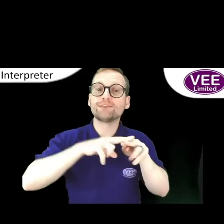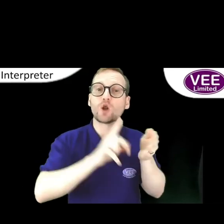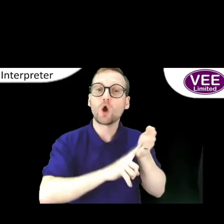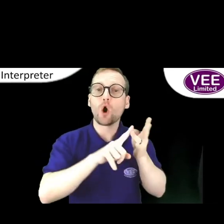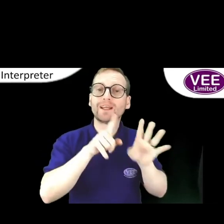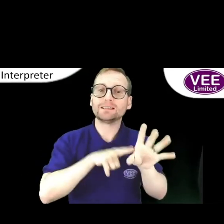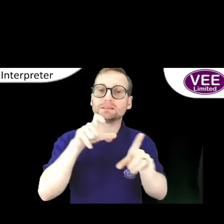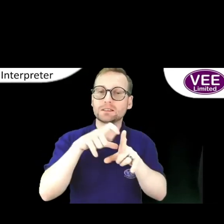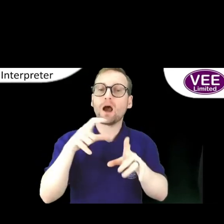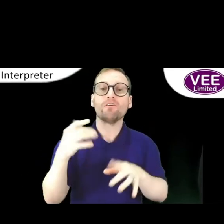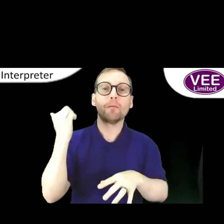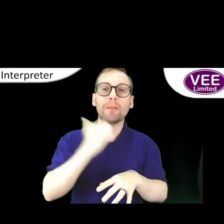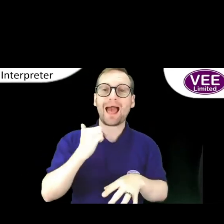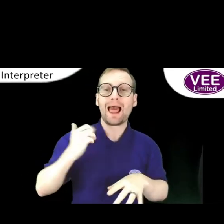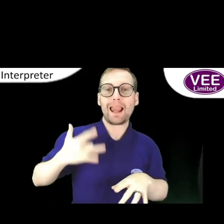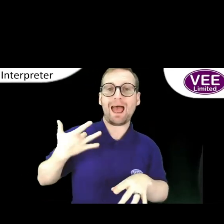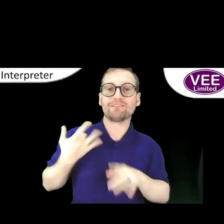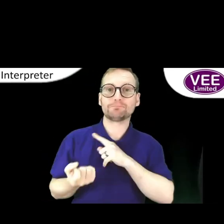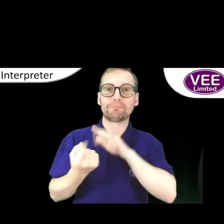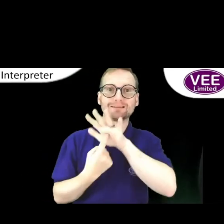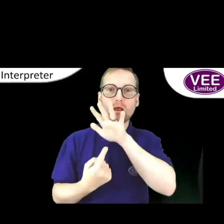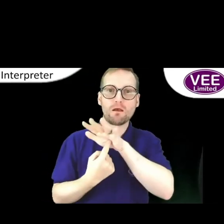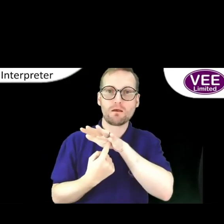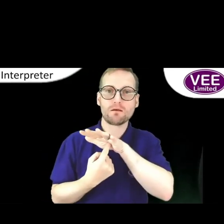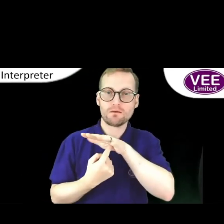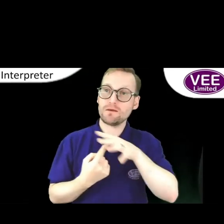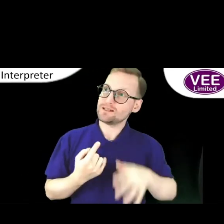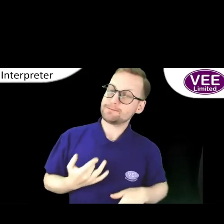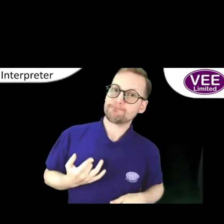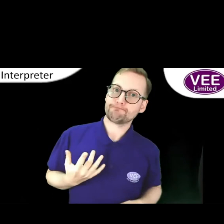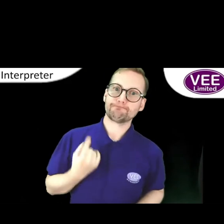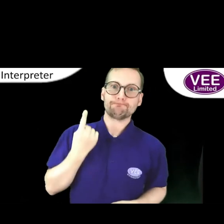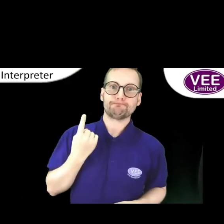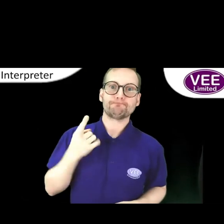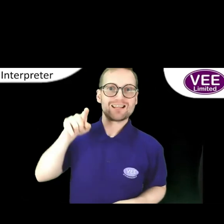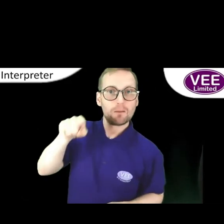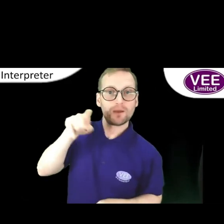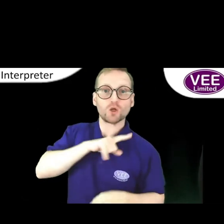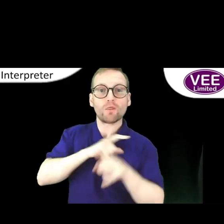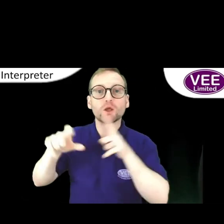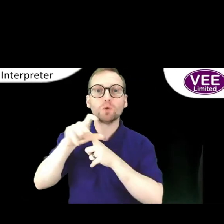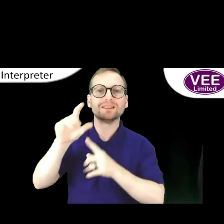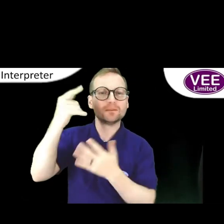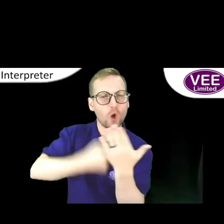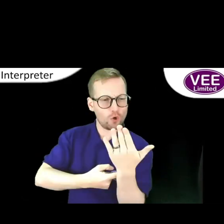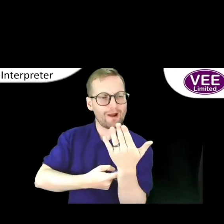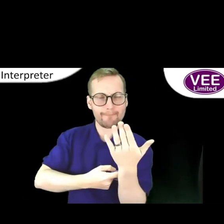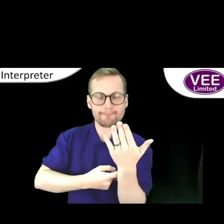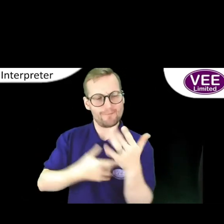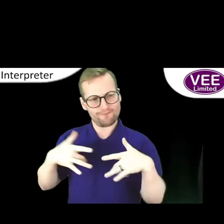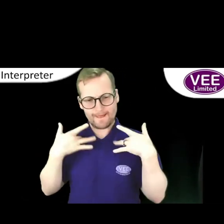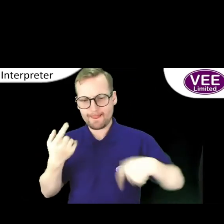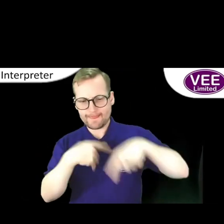the globe. This backdrop has added to the pressure staff and the community programme team have felt to do this